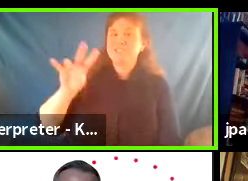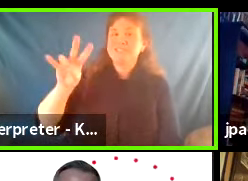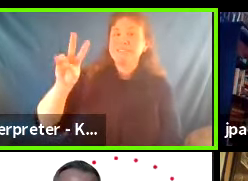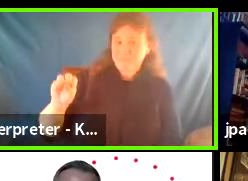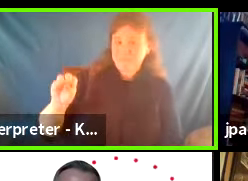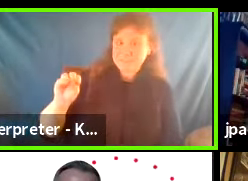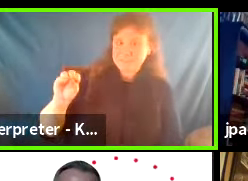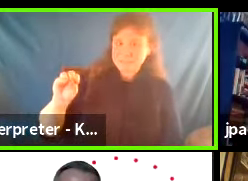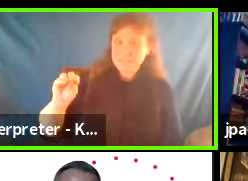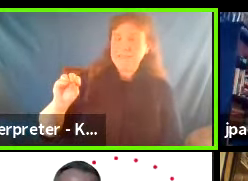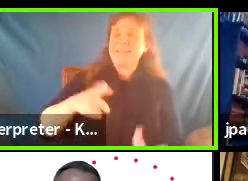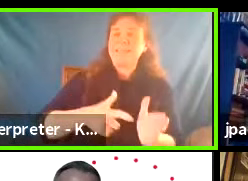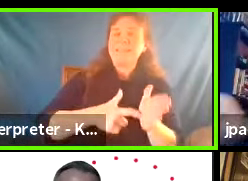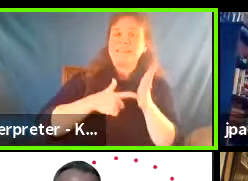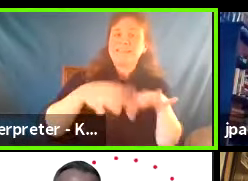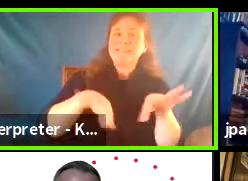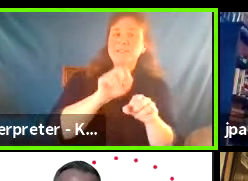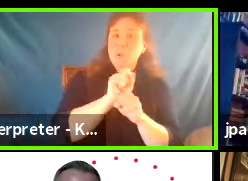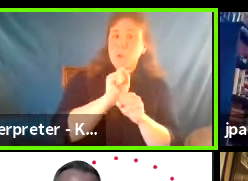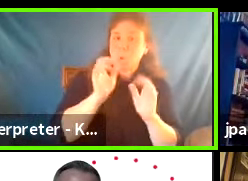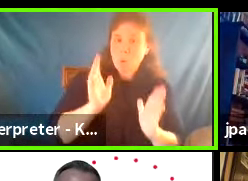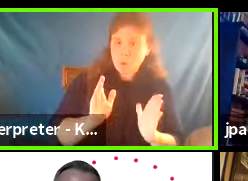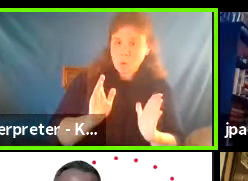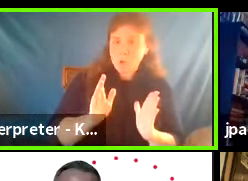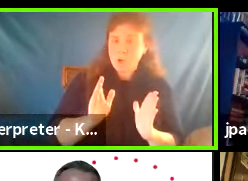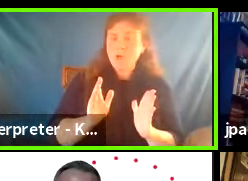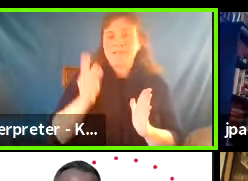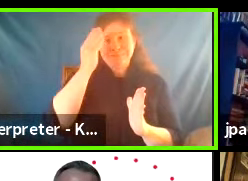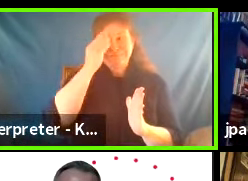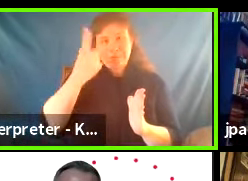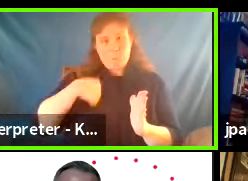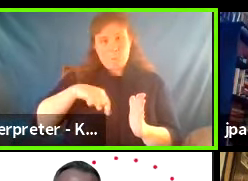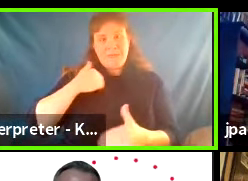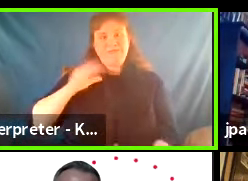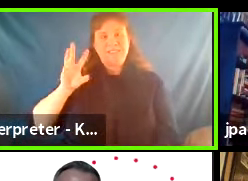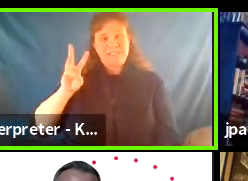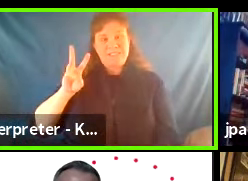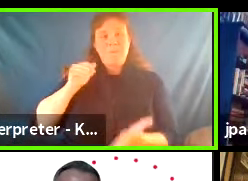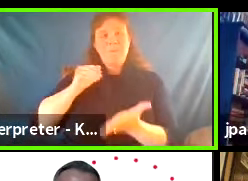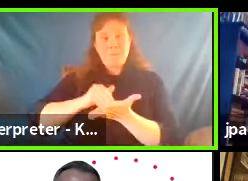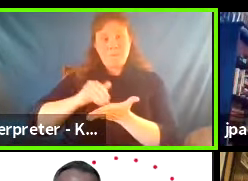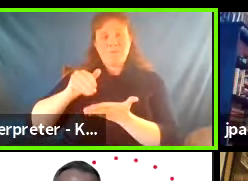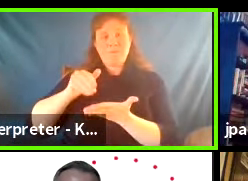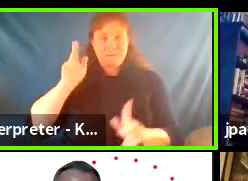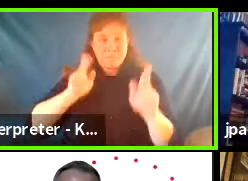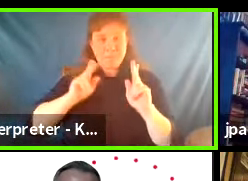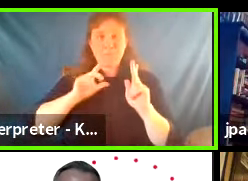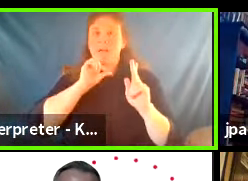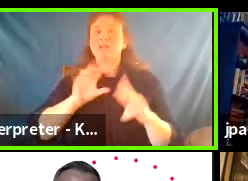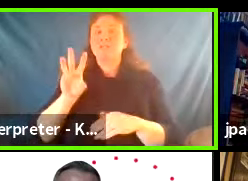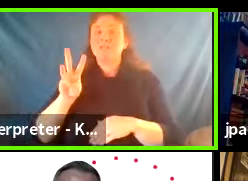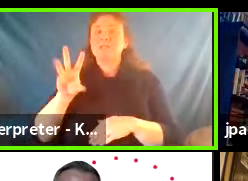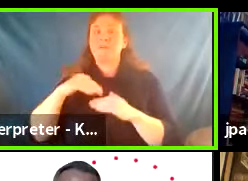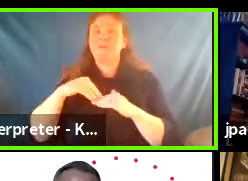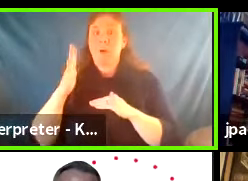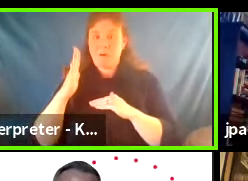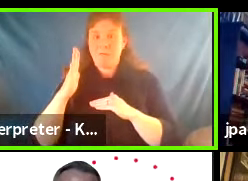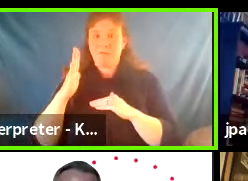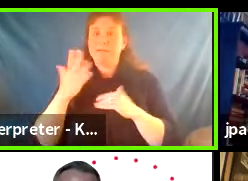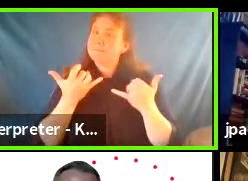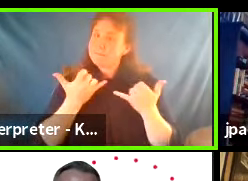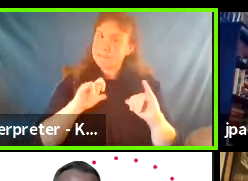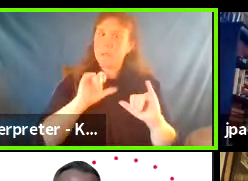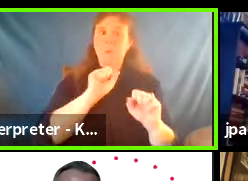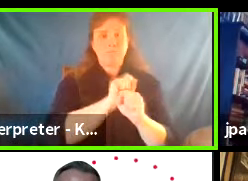as I just mentioned, there are over 6 million people over 65 within that. I think,